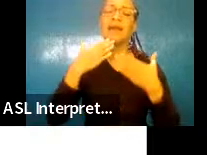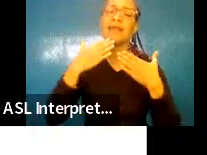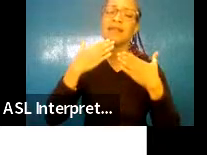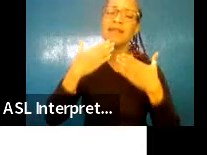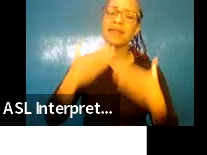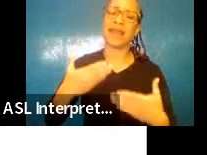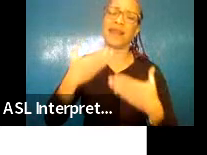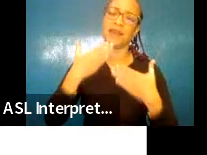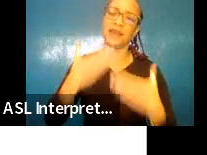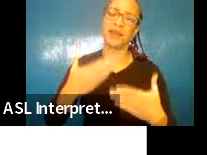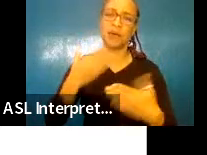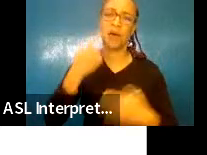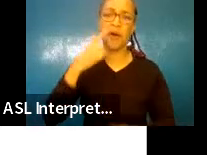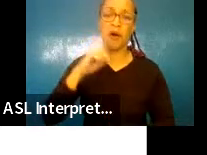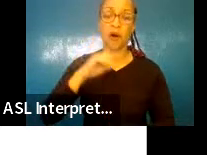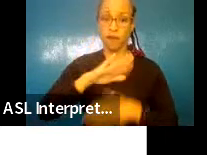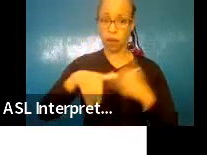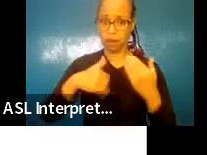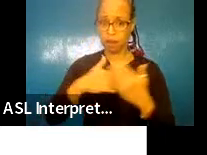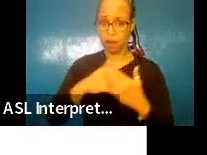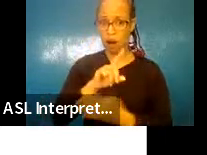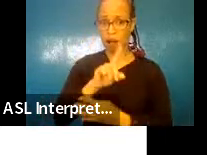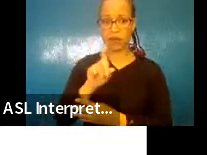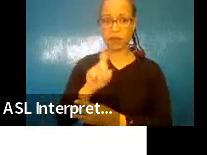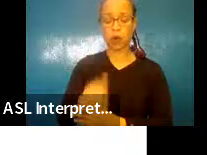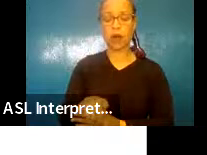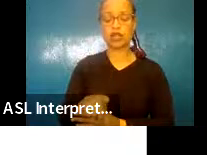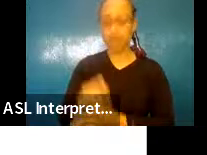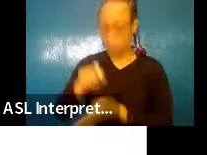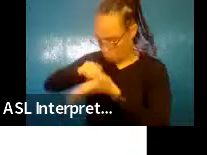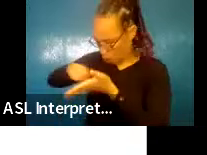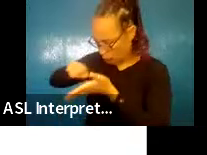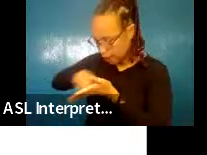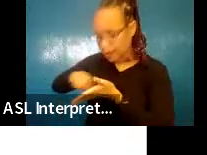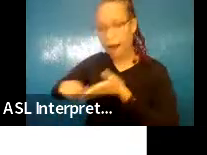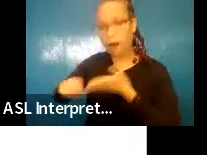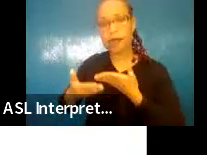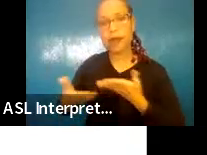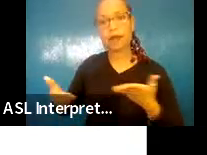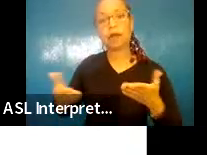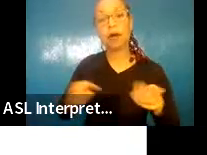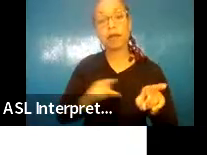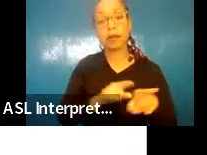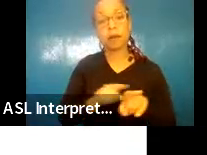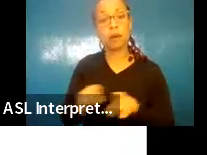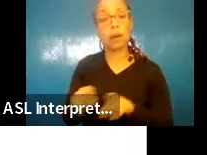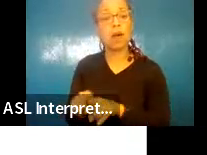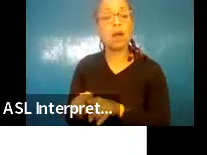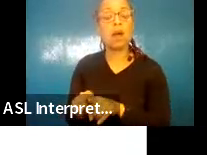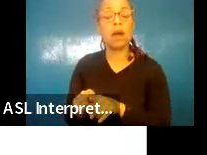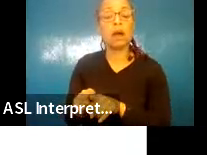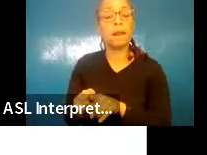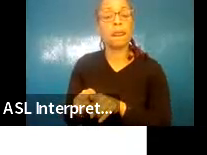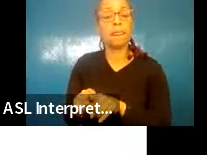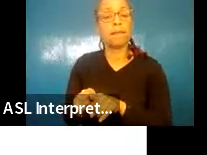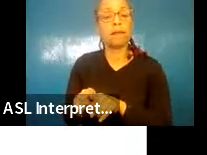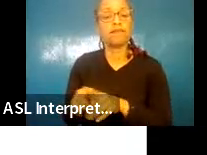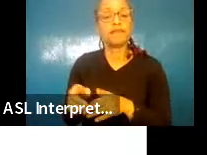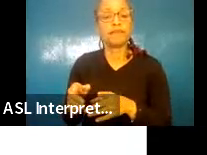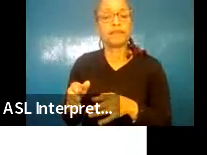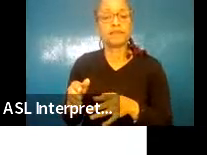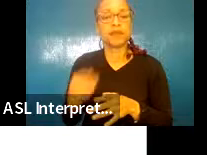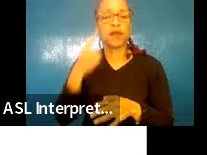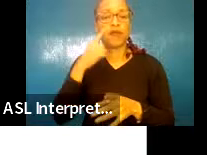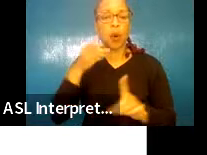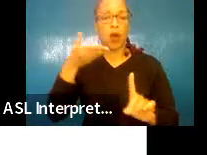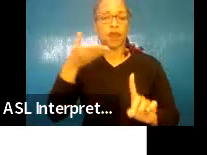the questions. Again, we're taking note as well. For this